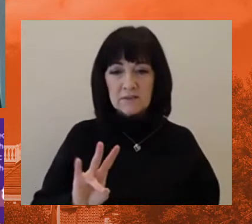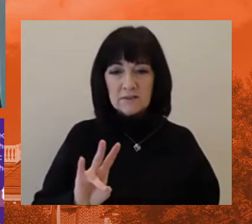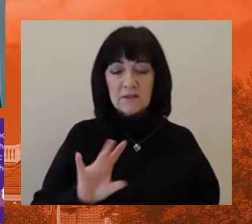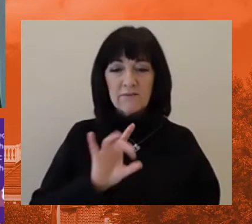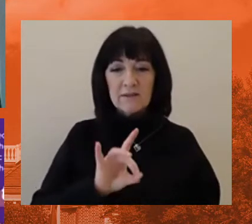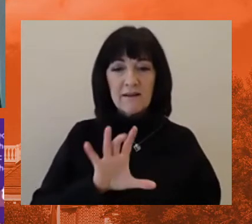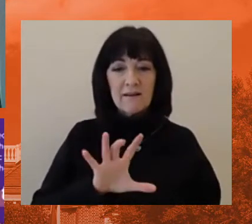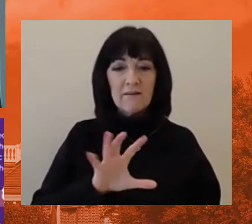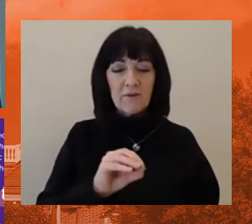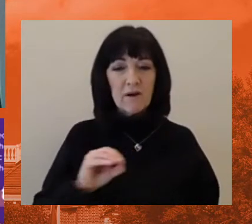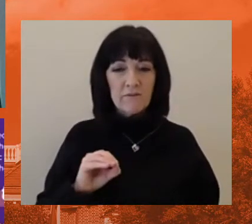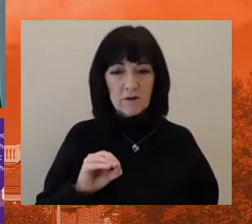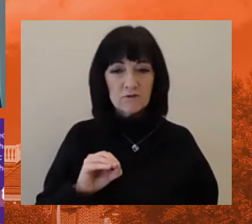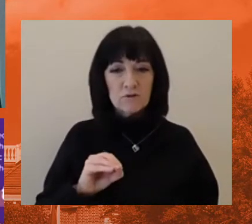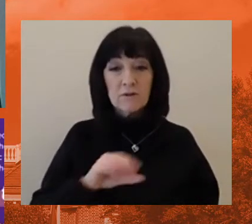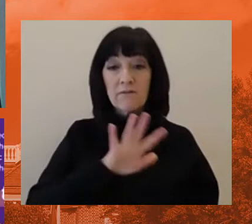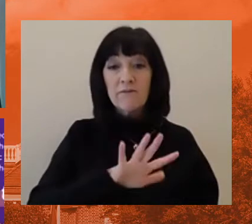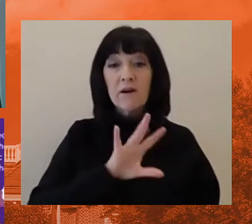302-577-8500,